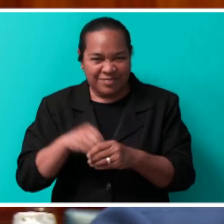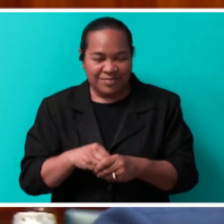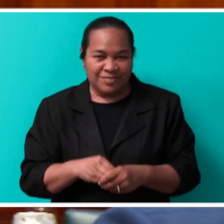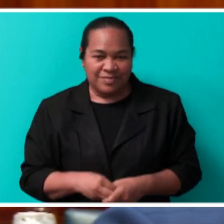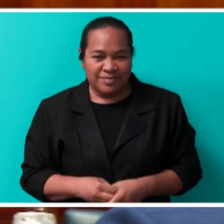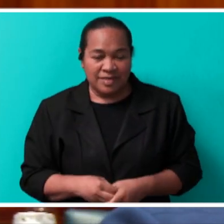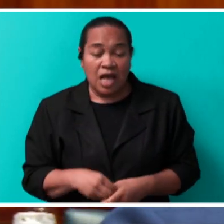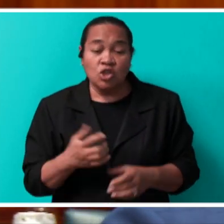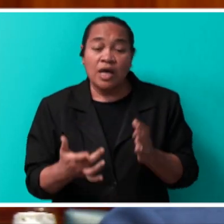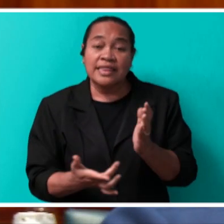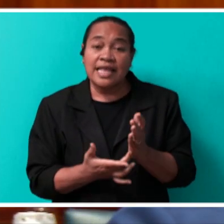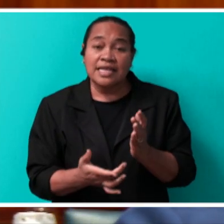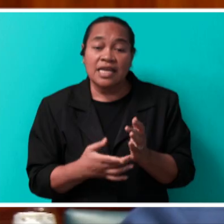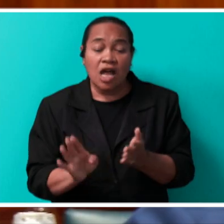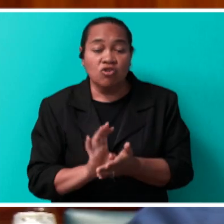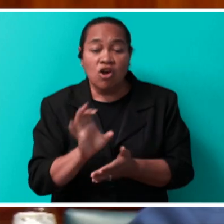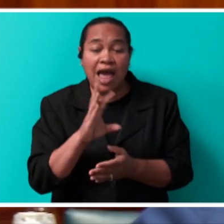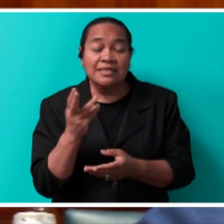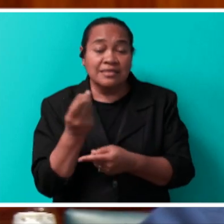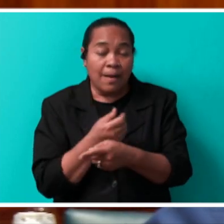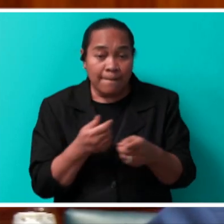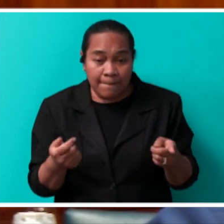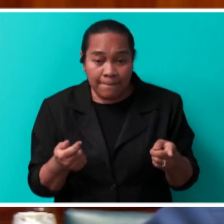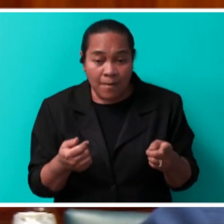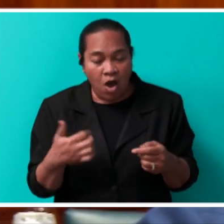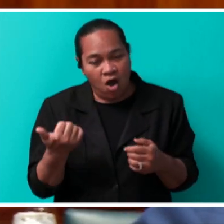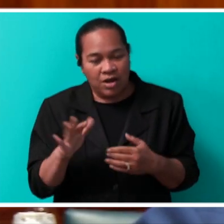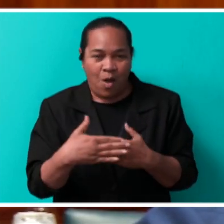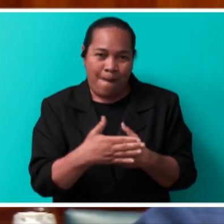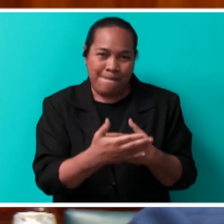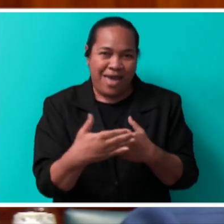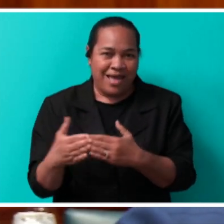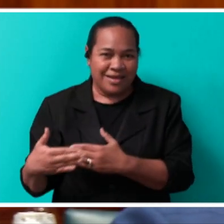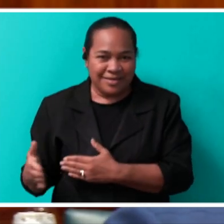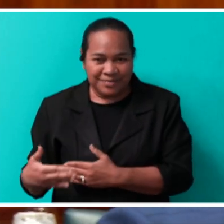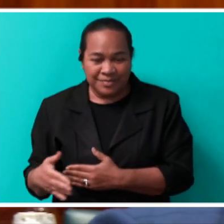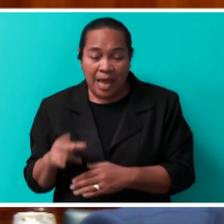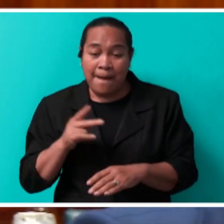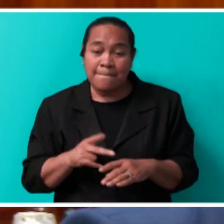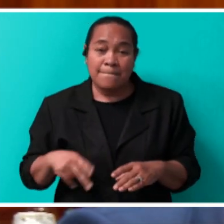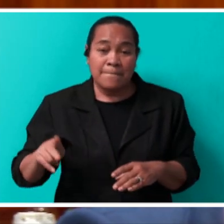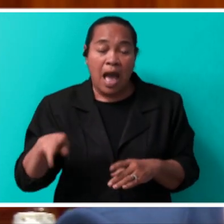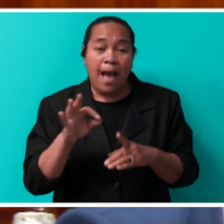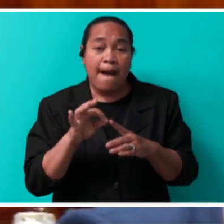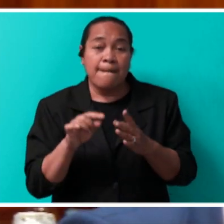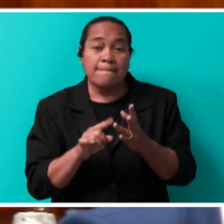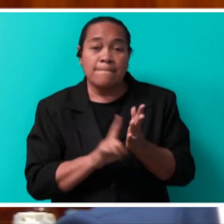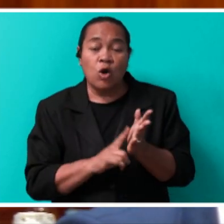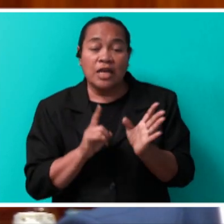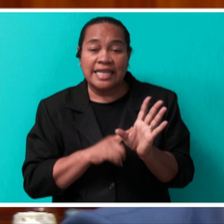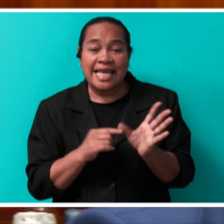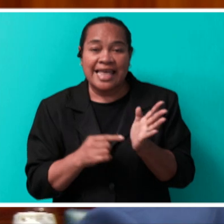The technical colleges, several of them have been reopened, and Pacific Polytech is actively